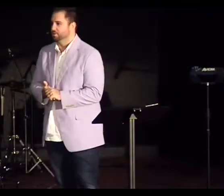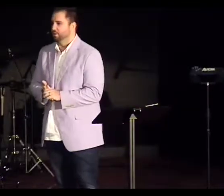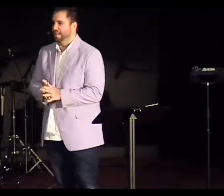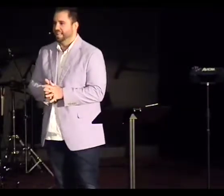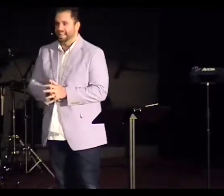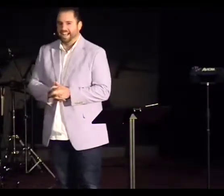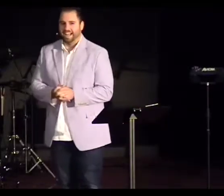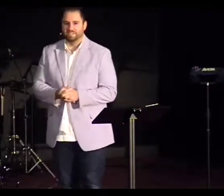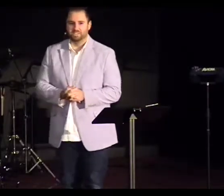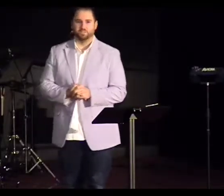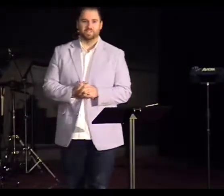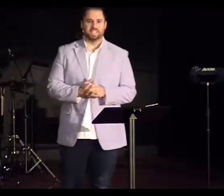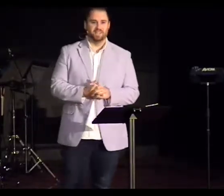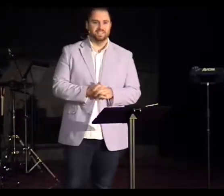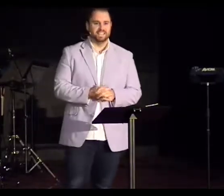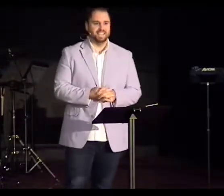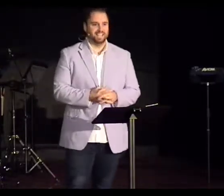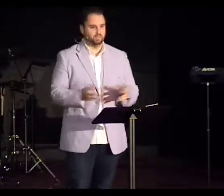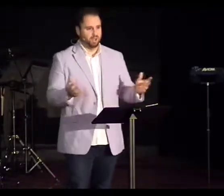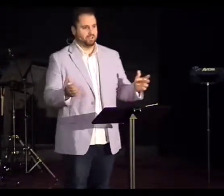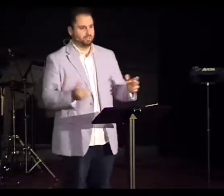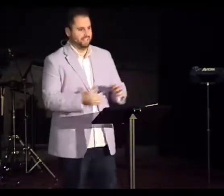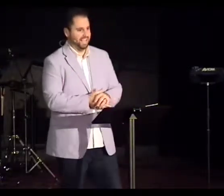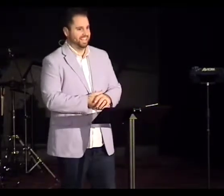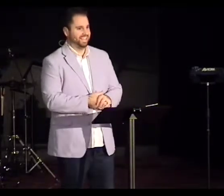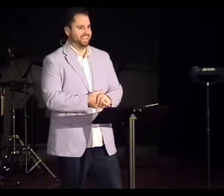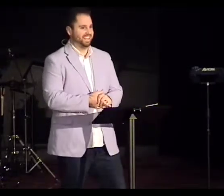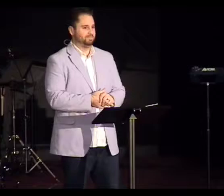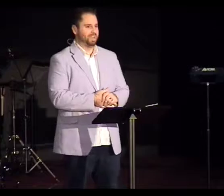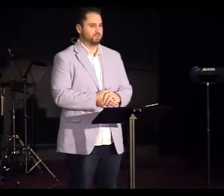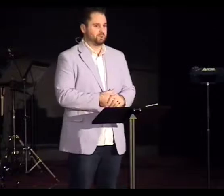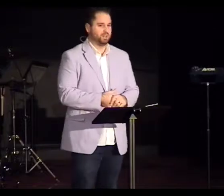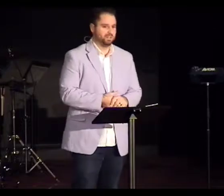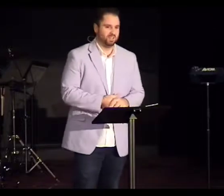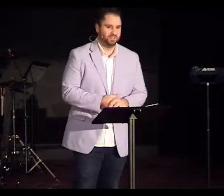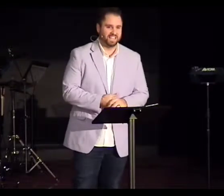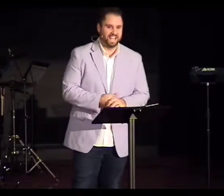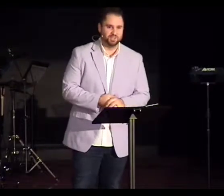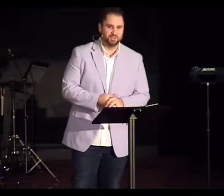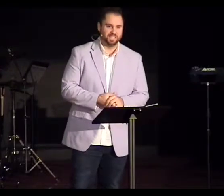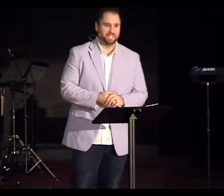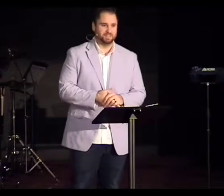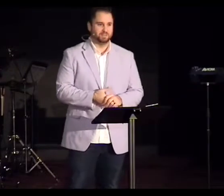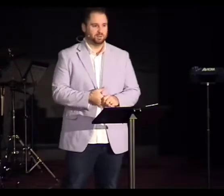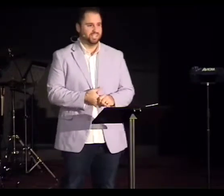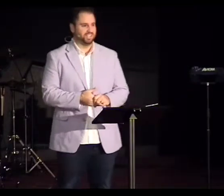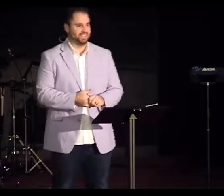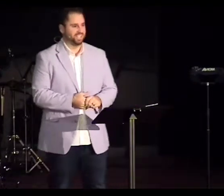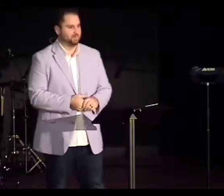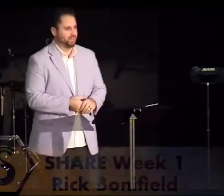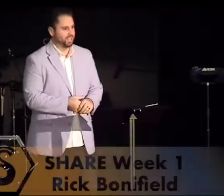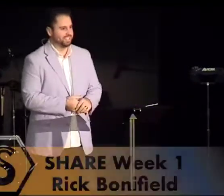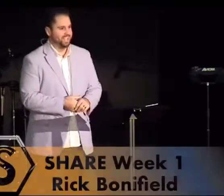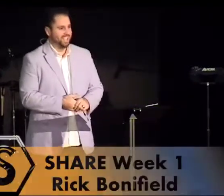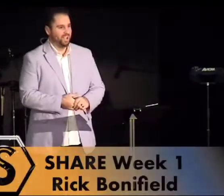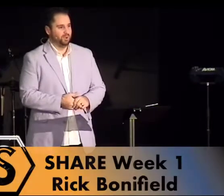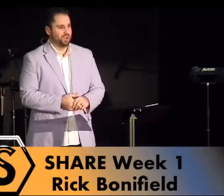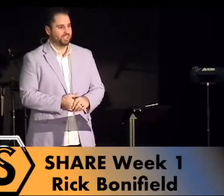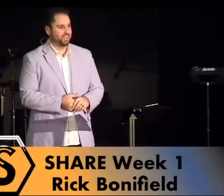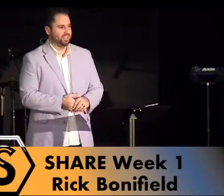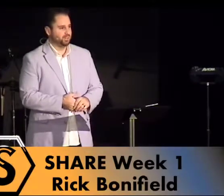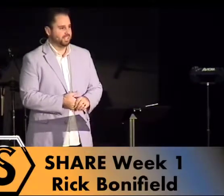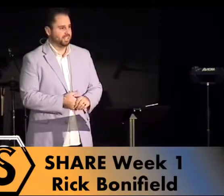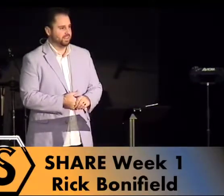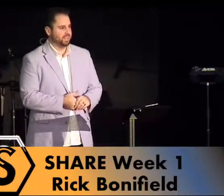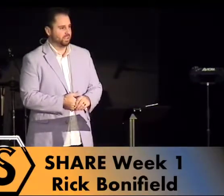back with you this morning. If this is your first time visiting us, welcome. And my name is Rick Bonifield, and I usually typically preach here on Sunday mornings. We